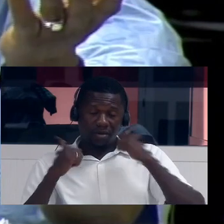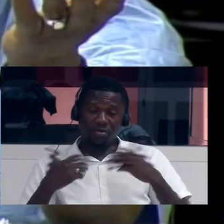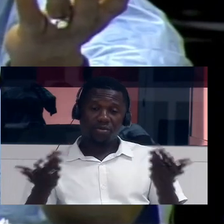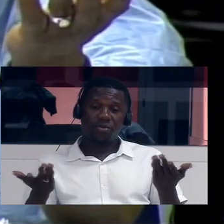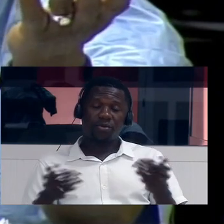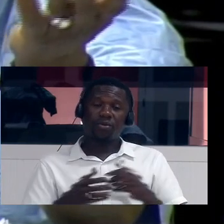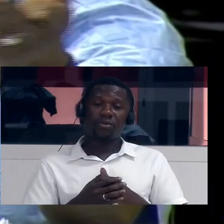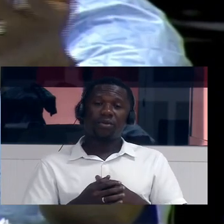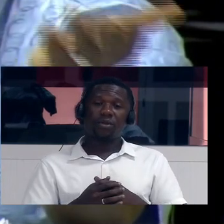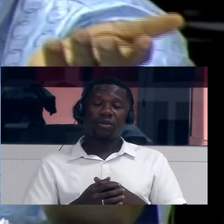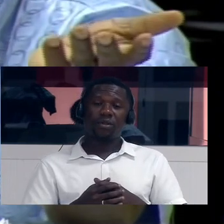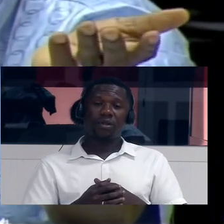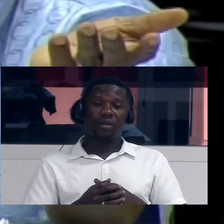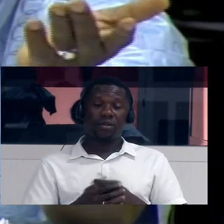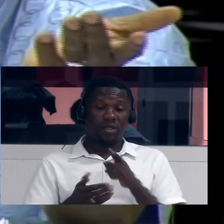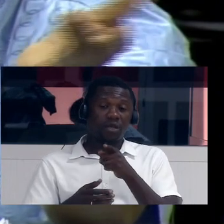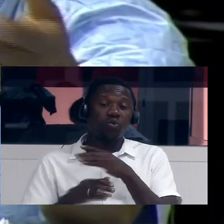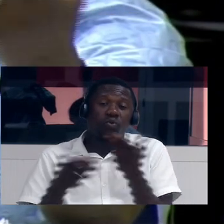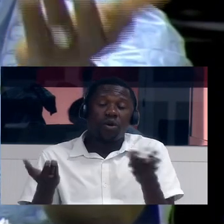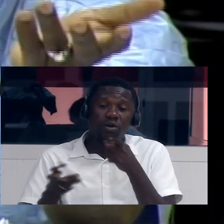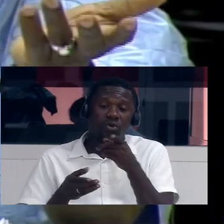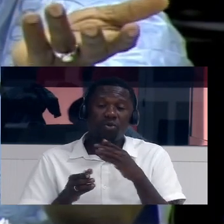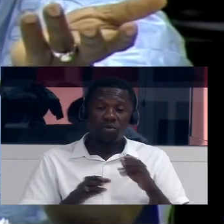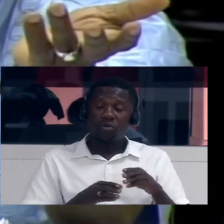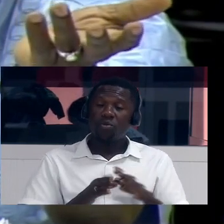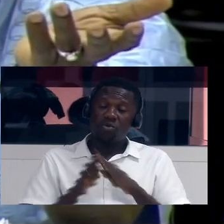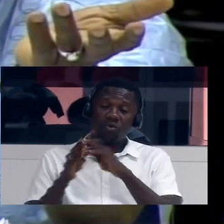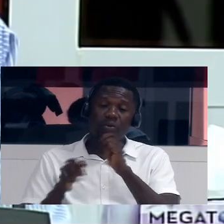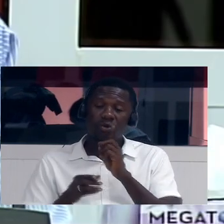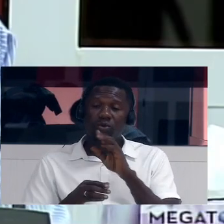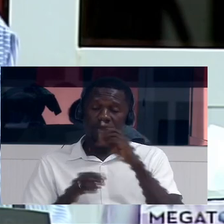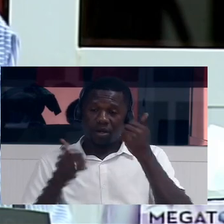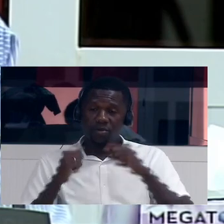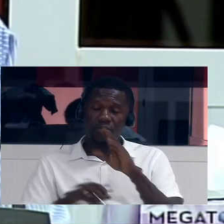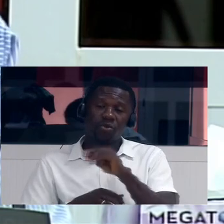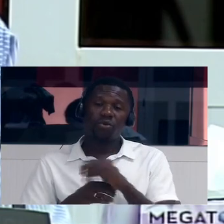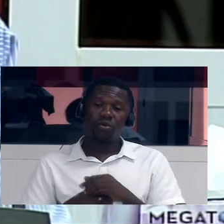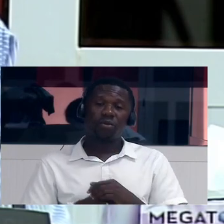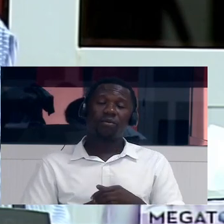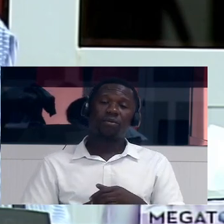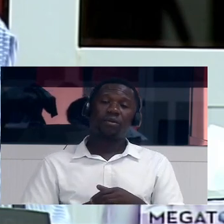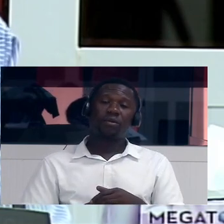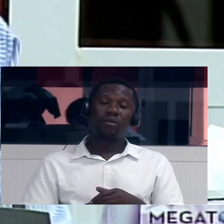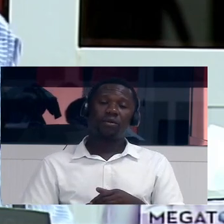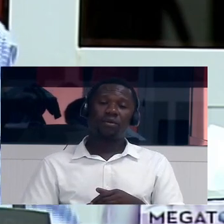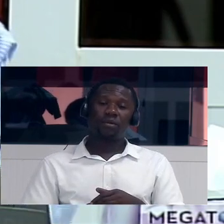as a result of that, you did not proceed with what you were supposed to do? Because my sixth sense was telling me all along